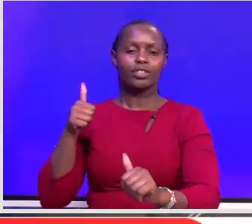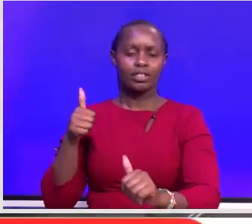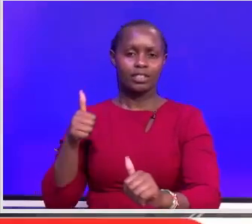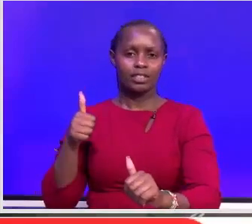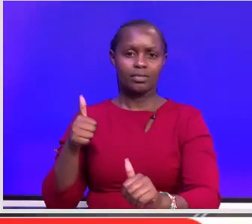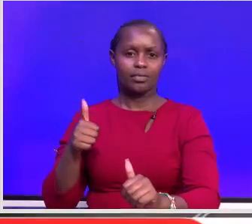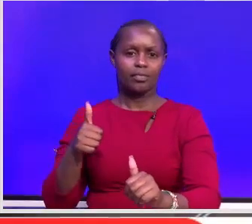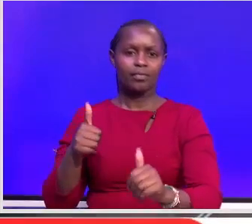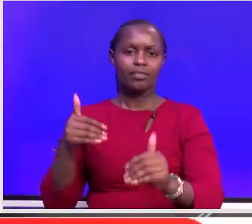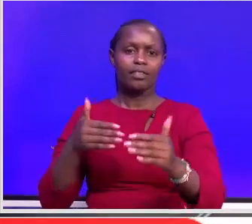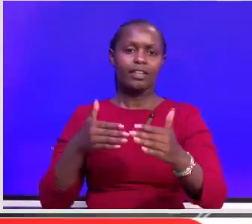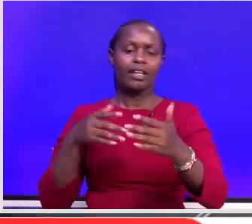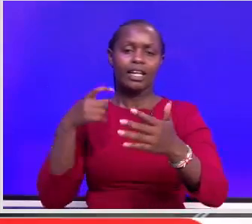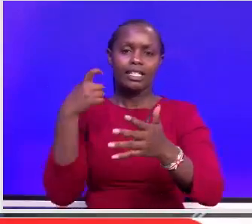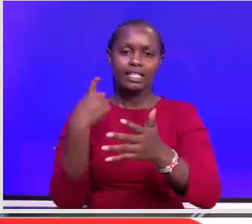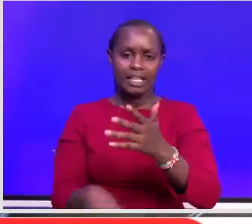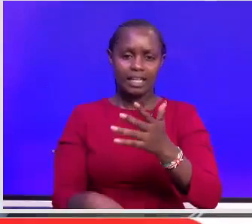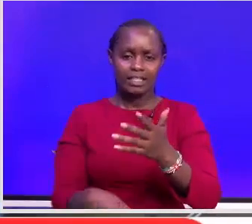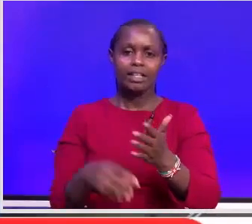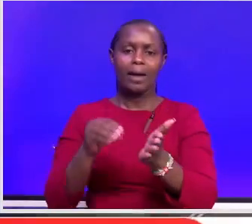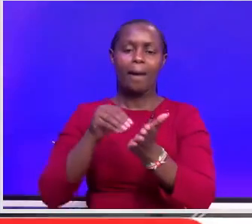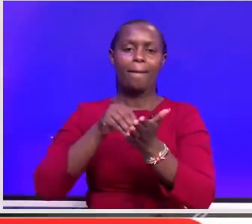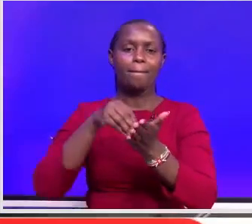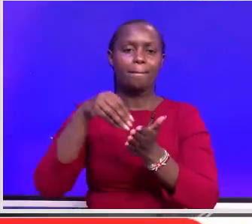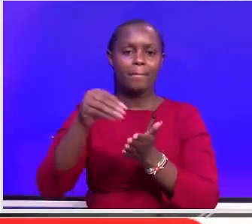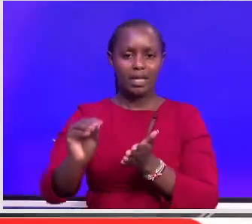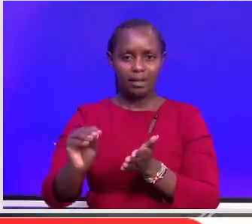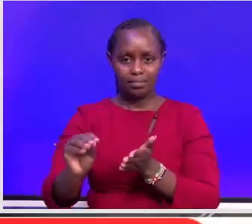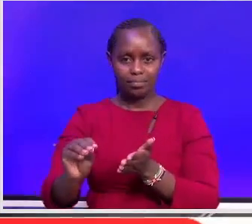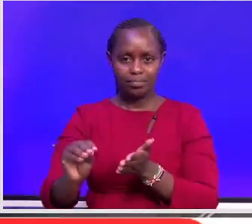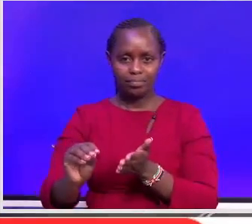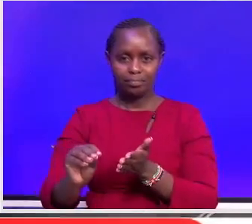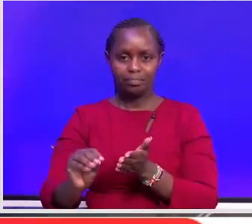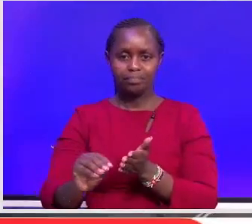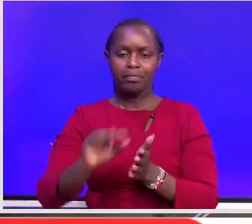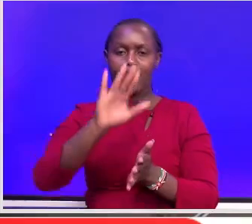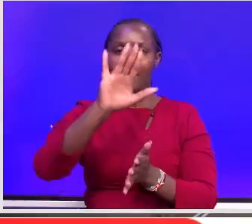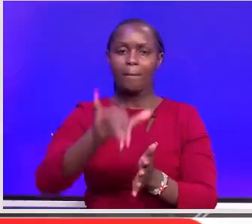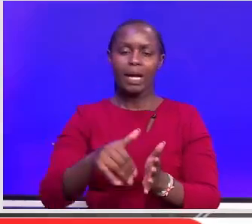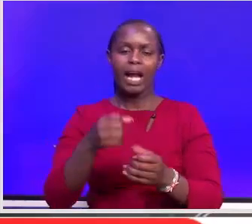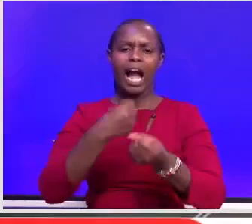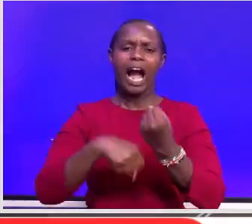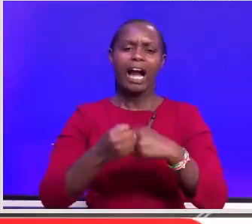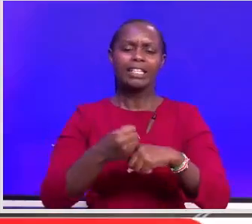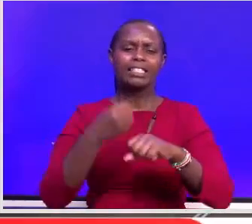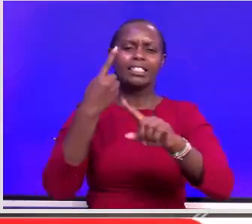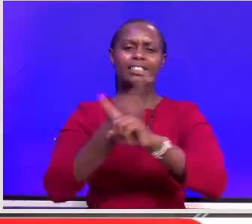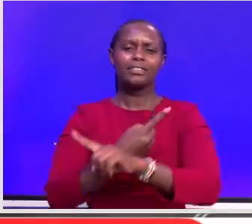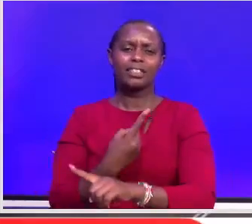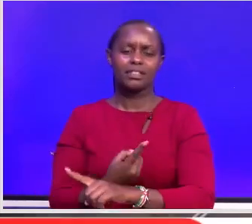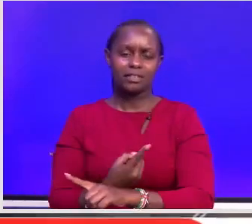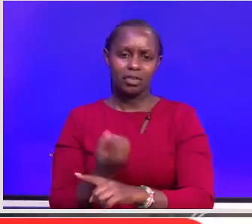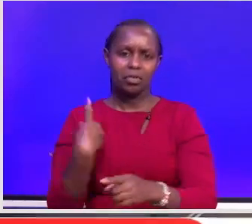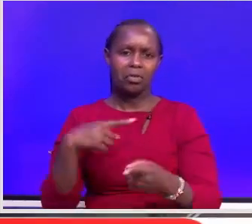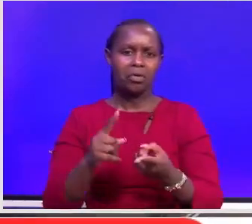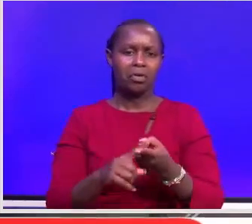indeed sabotaging, revenue collection by various acts of omission or